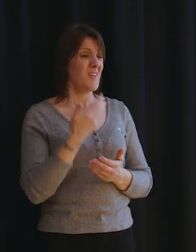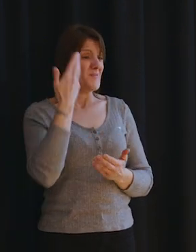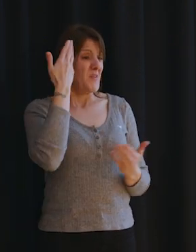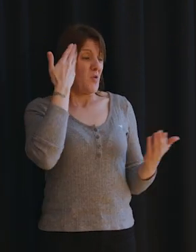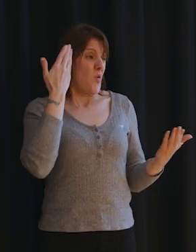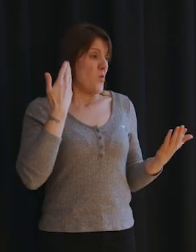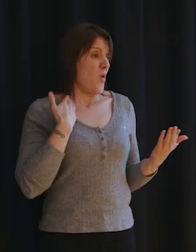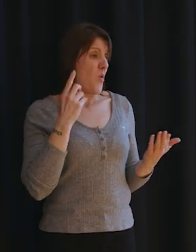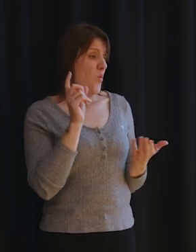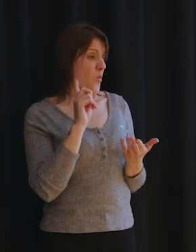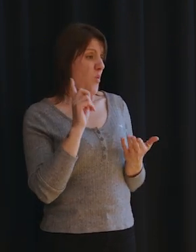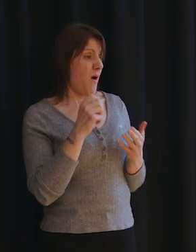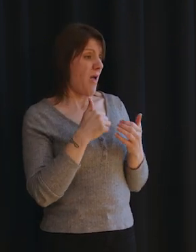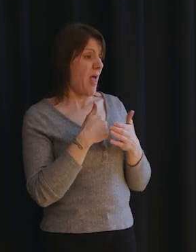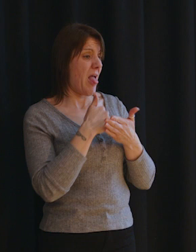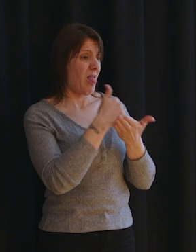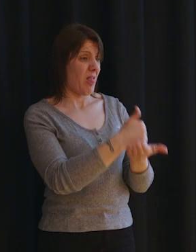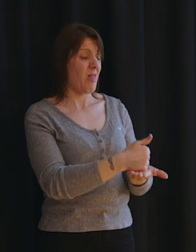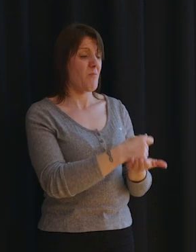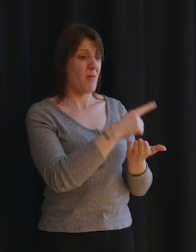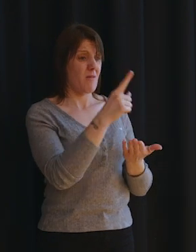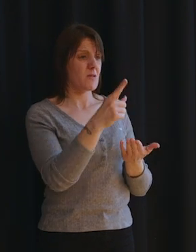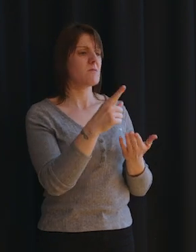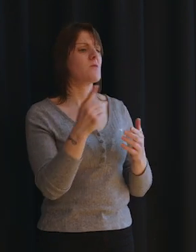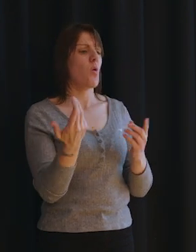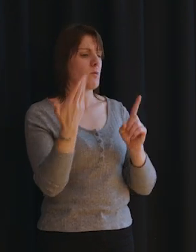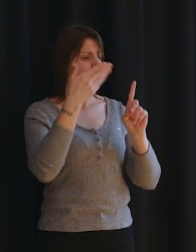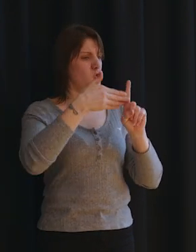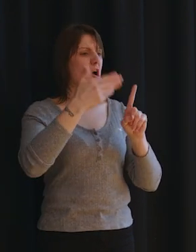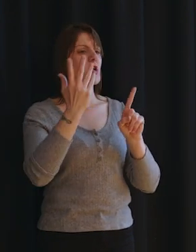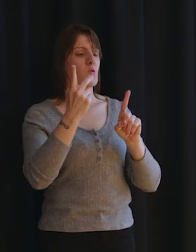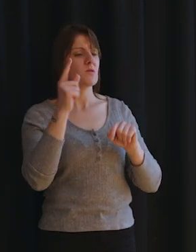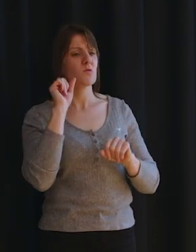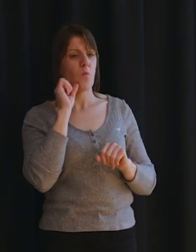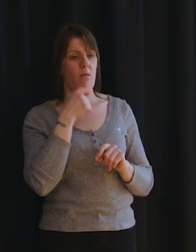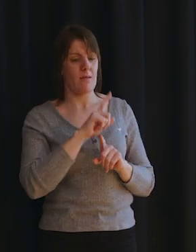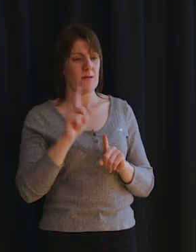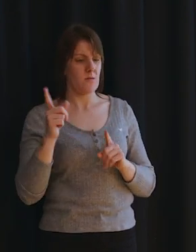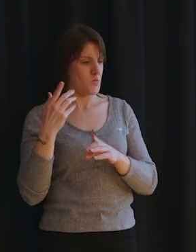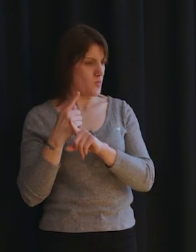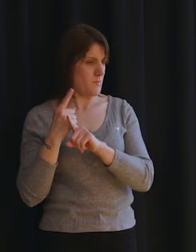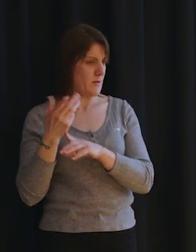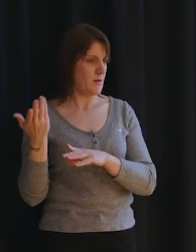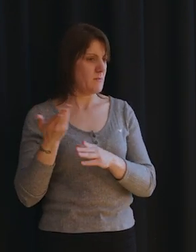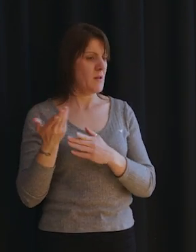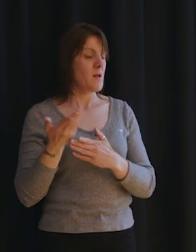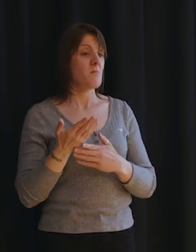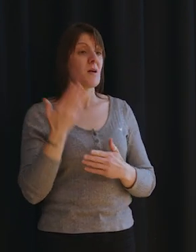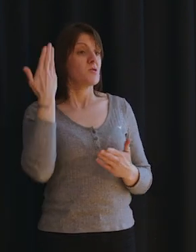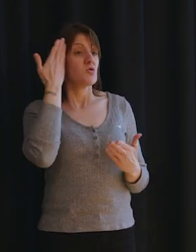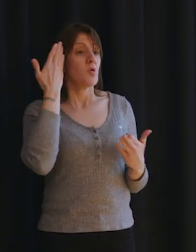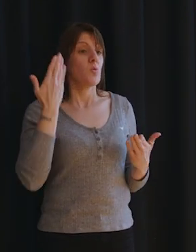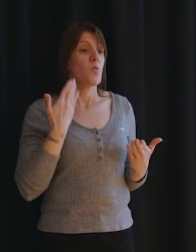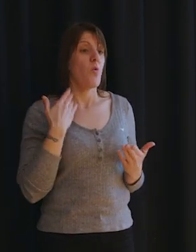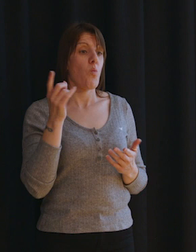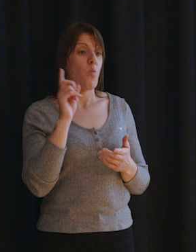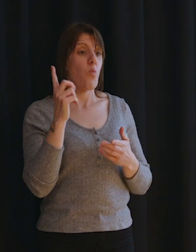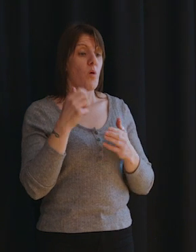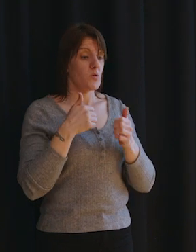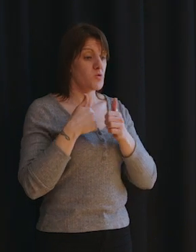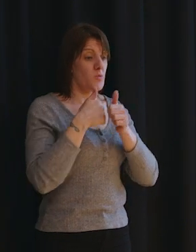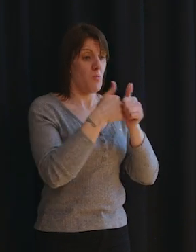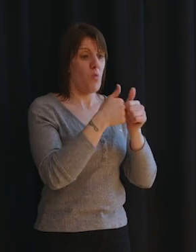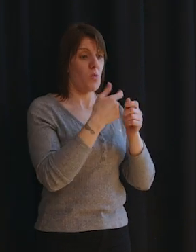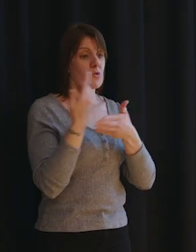out there, or I'll come on to sort of diagnosis a little bit later on, but just not knowing what support services are, or having the